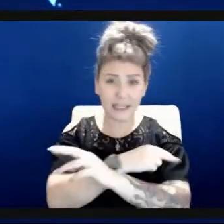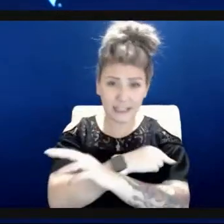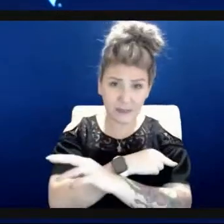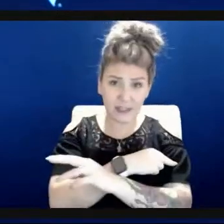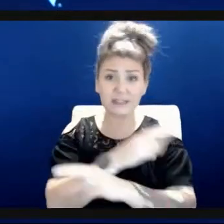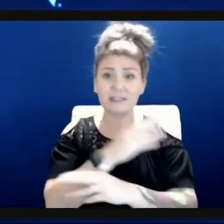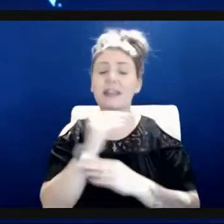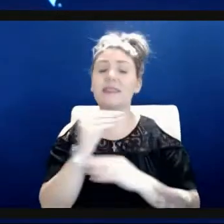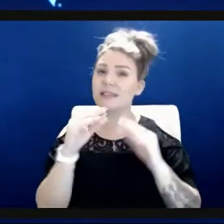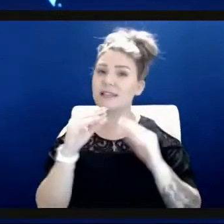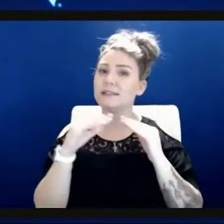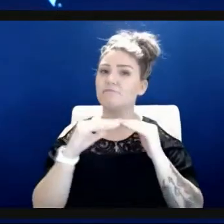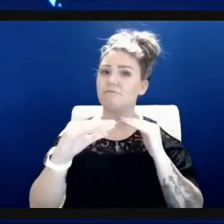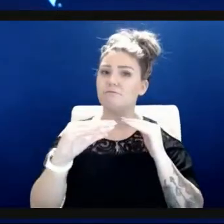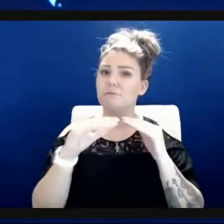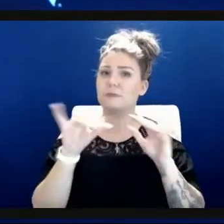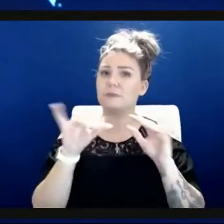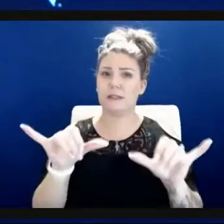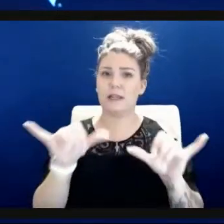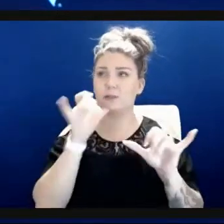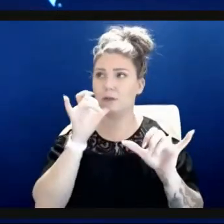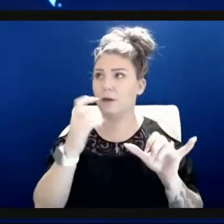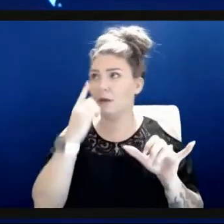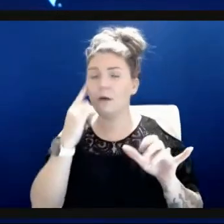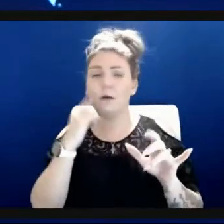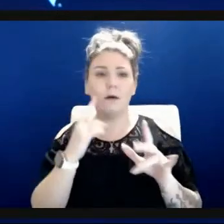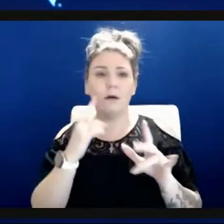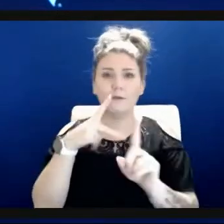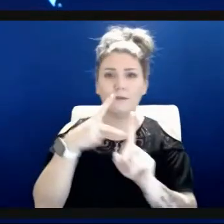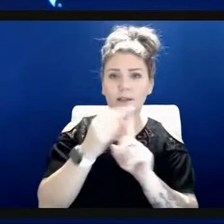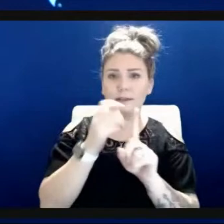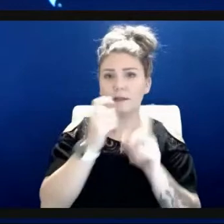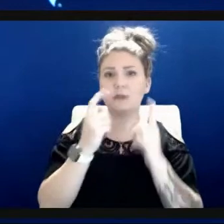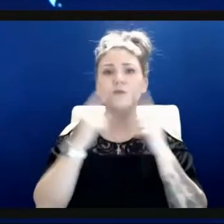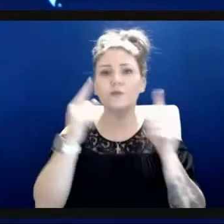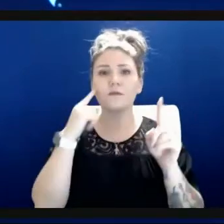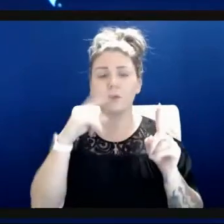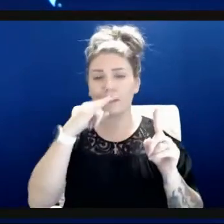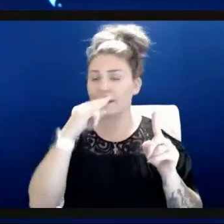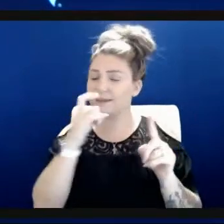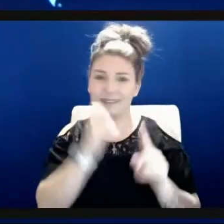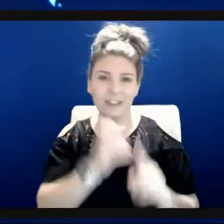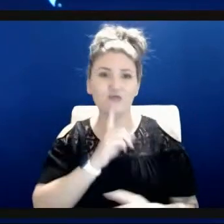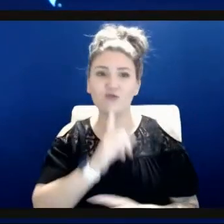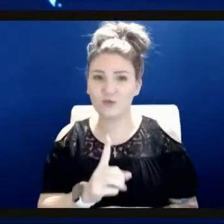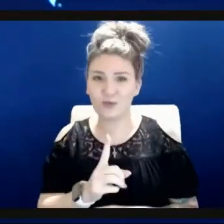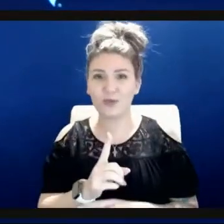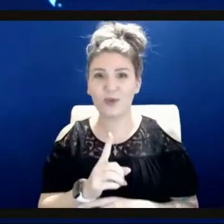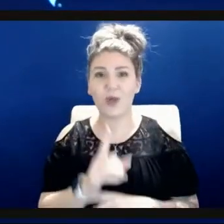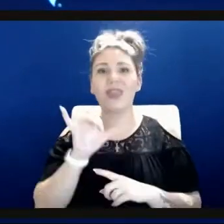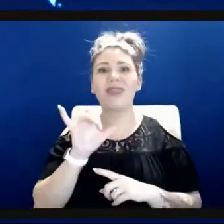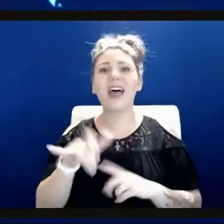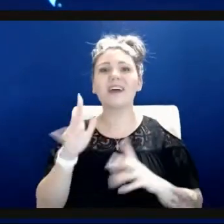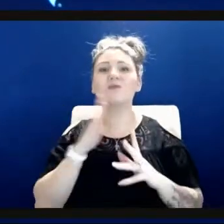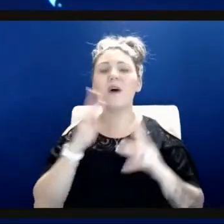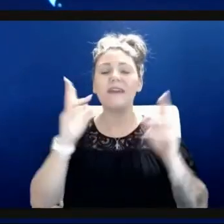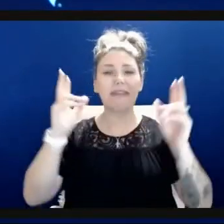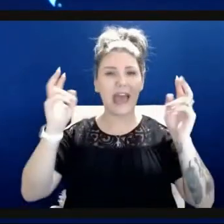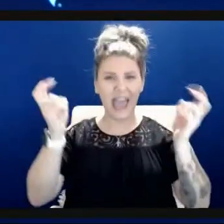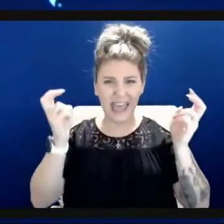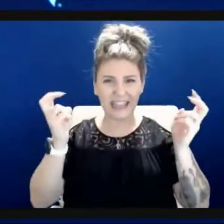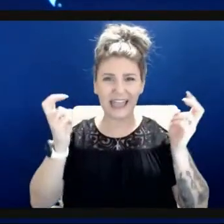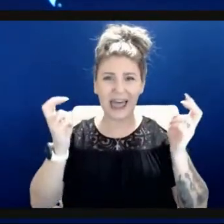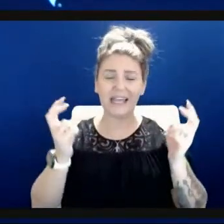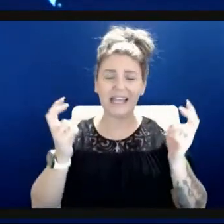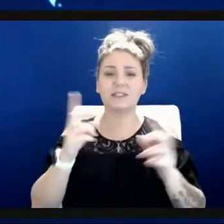maintained. So don't go away with this thing, the vaccines don't work for kids. That's actually not true. That's what the headlines have captured. The reality is that when you step back